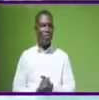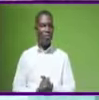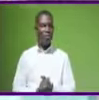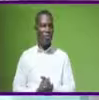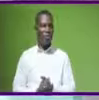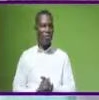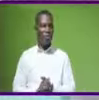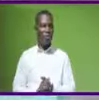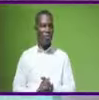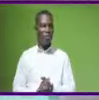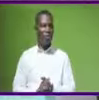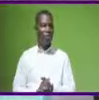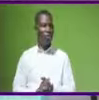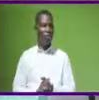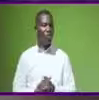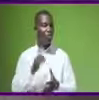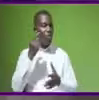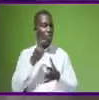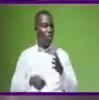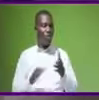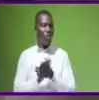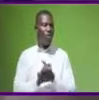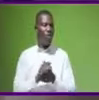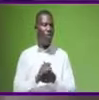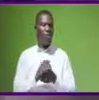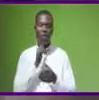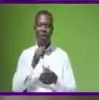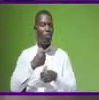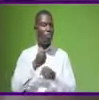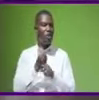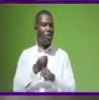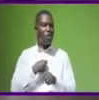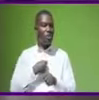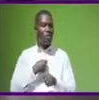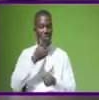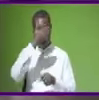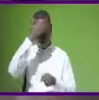dear emma me rem fi royal tv da enye